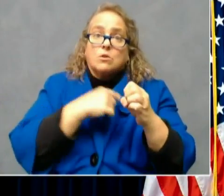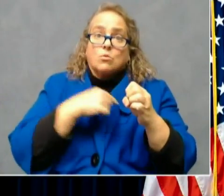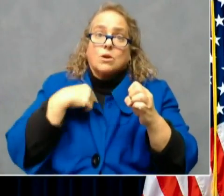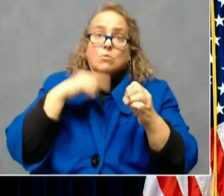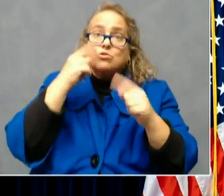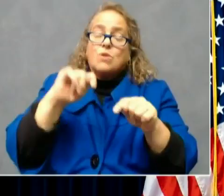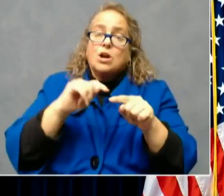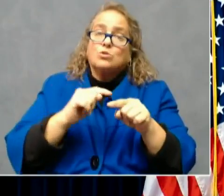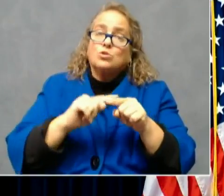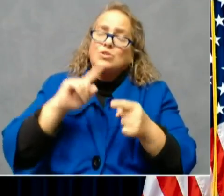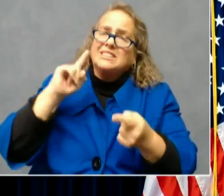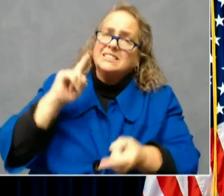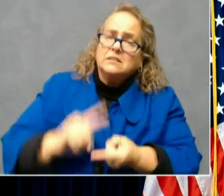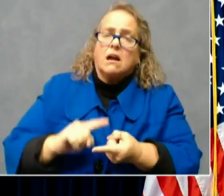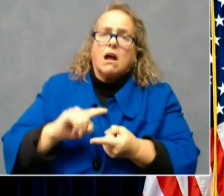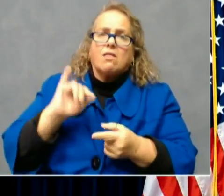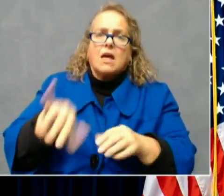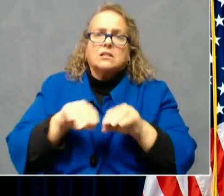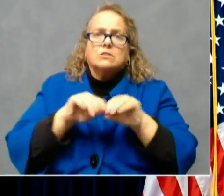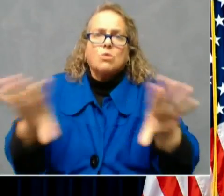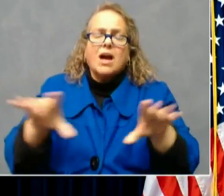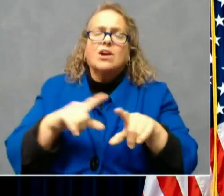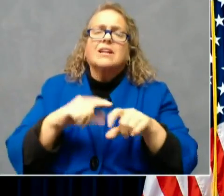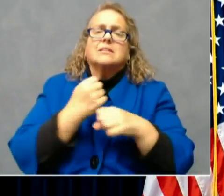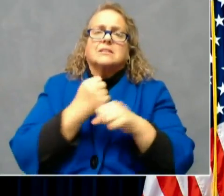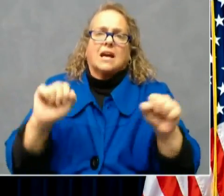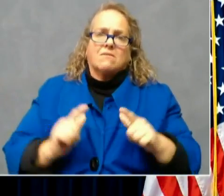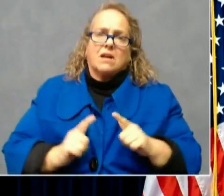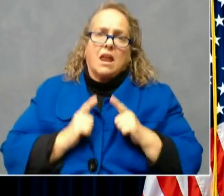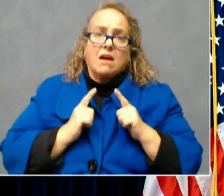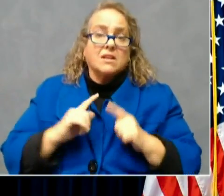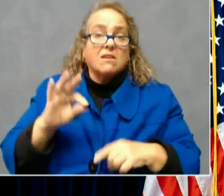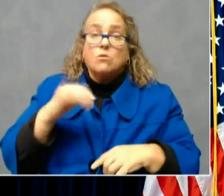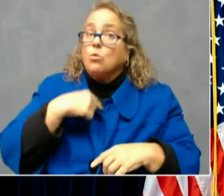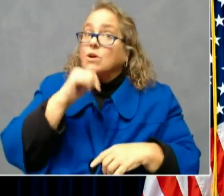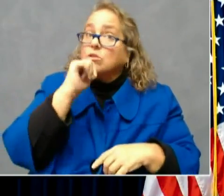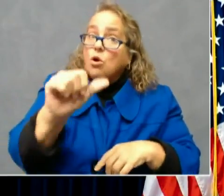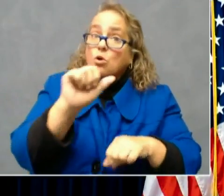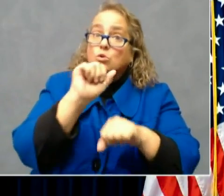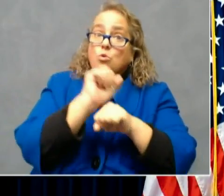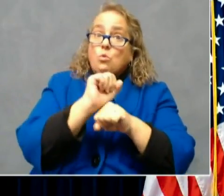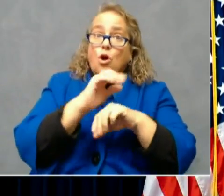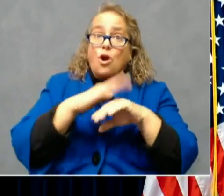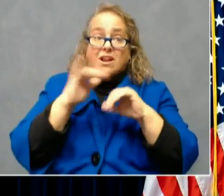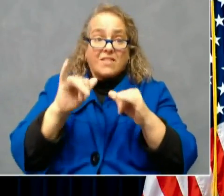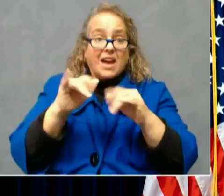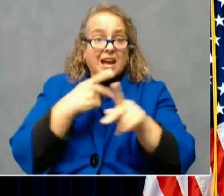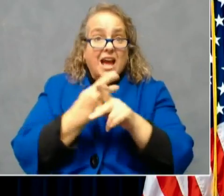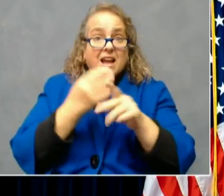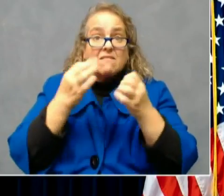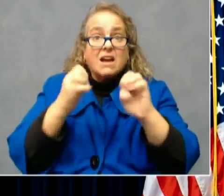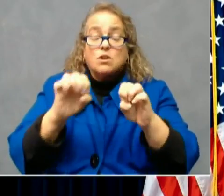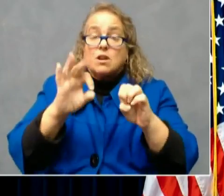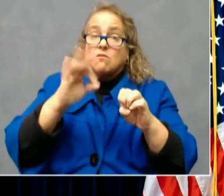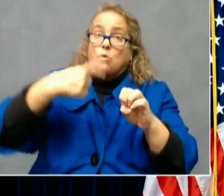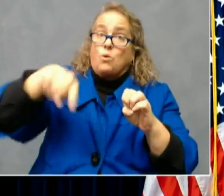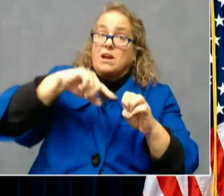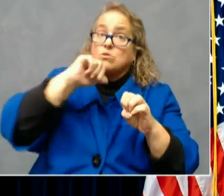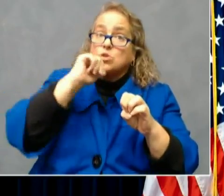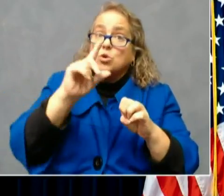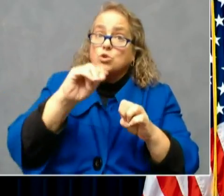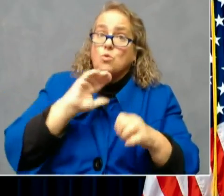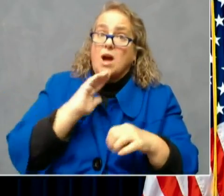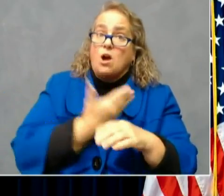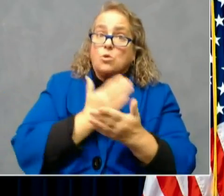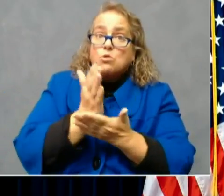spread and save lives. If we don't work in a concerted effort, if we don't all do our part, if we try to be the